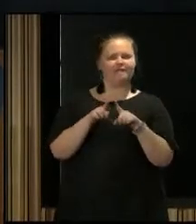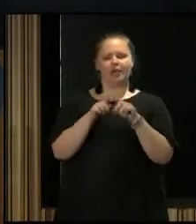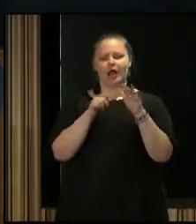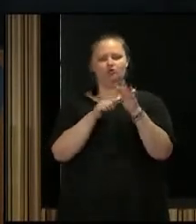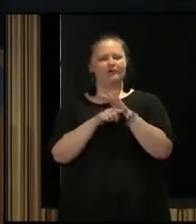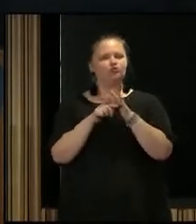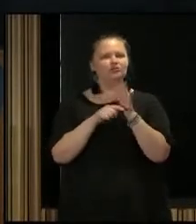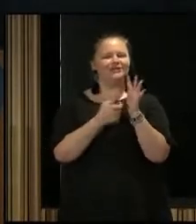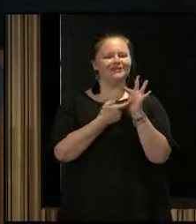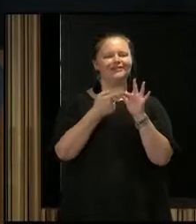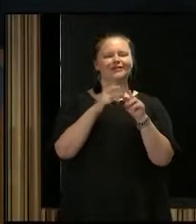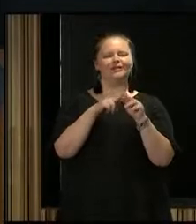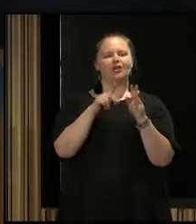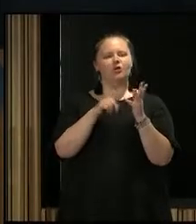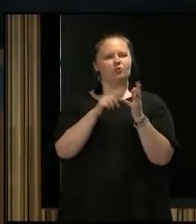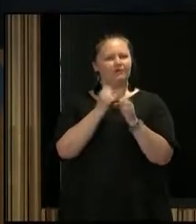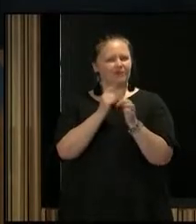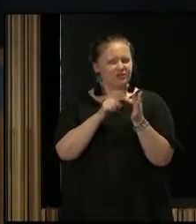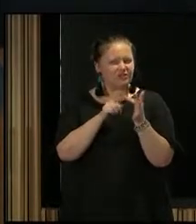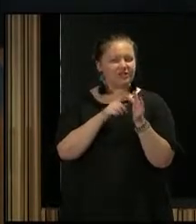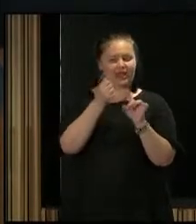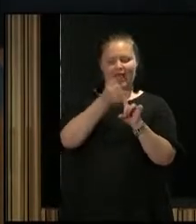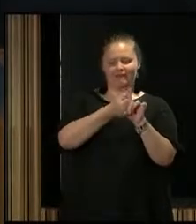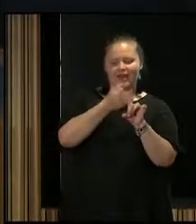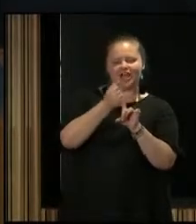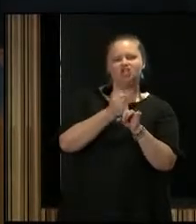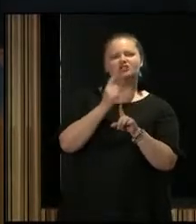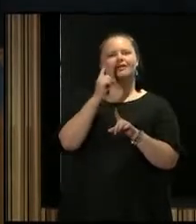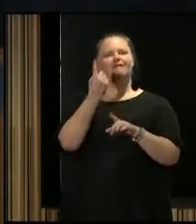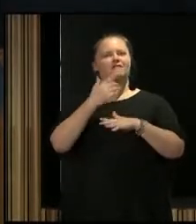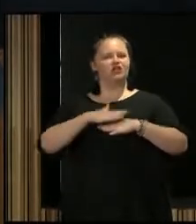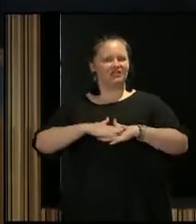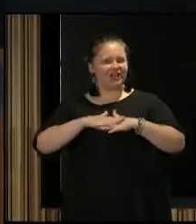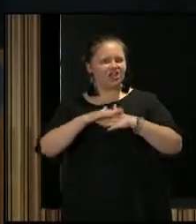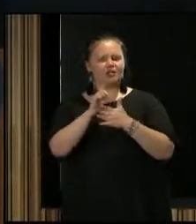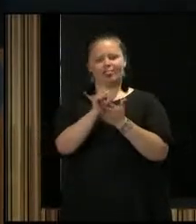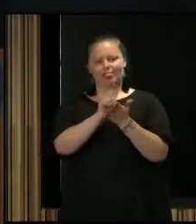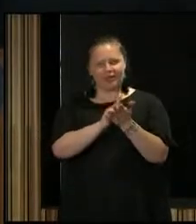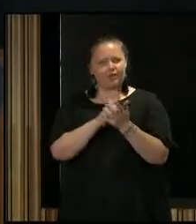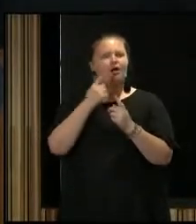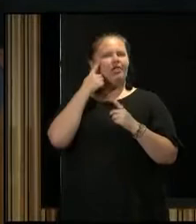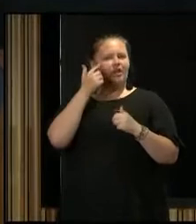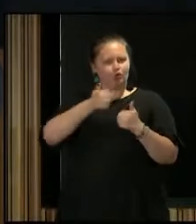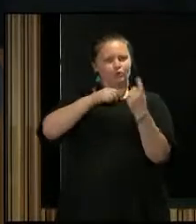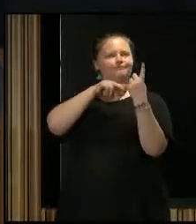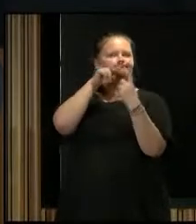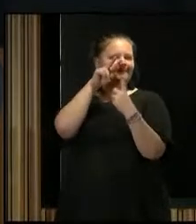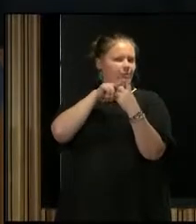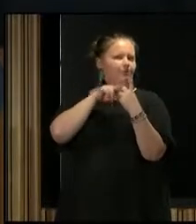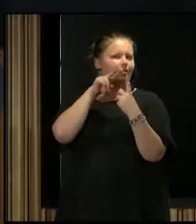refugees, advocacy and First Nations legal services and things like that. I think that they're very good role models of,